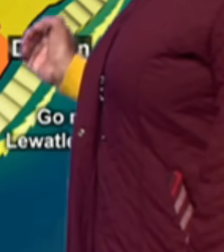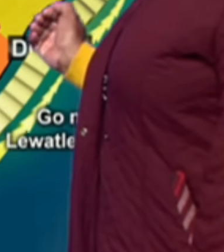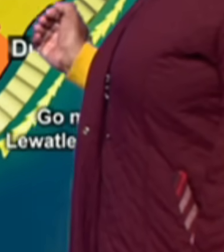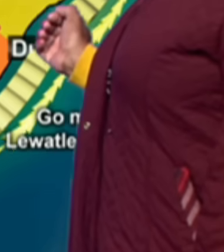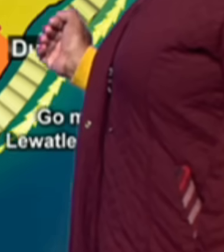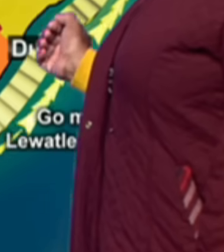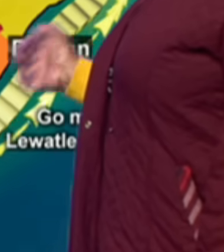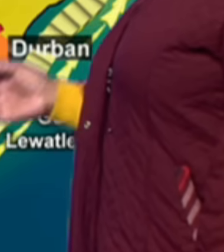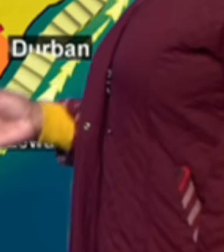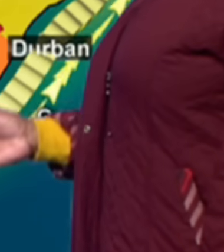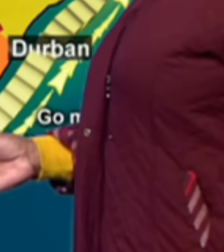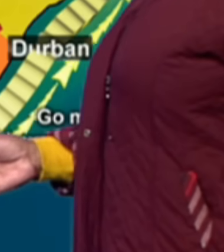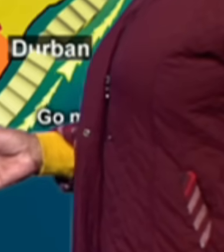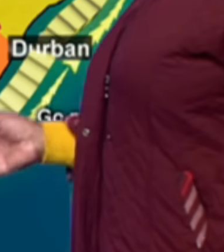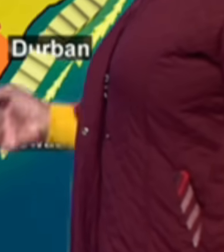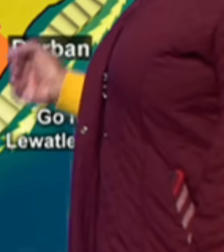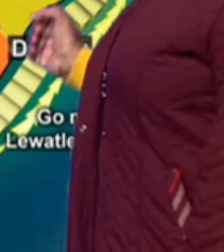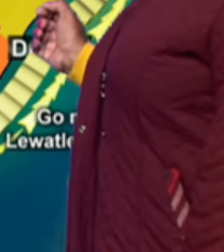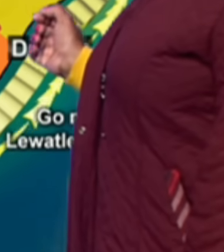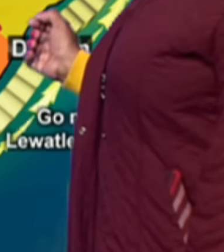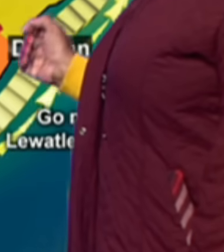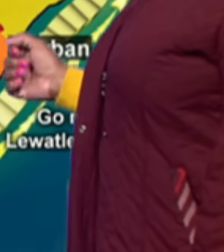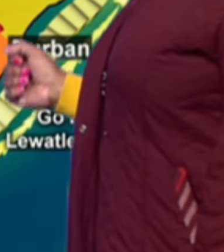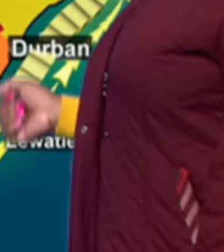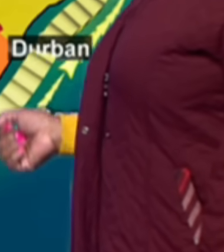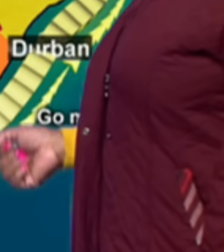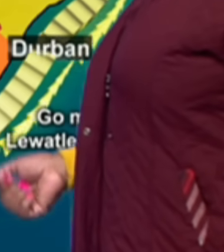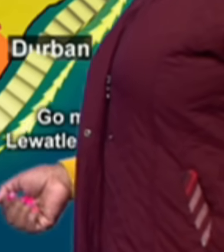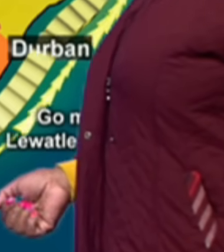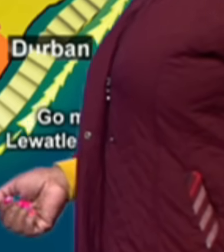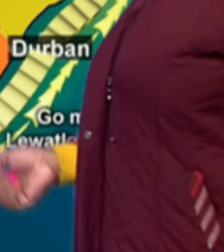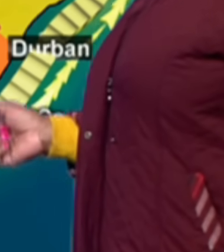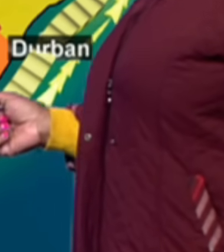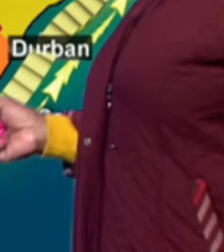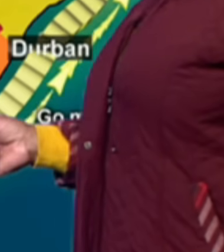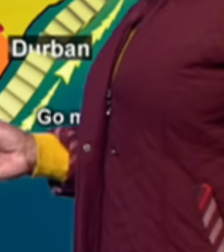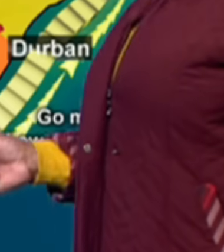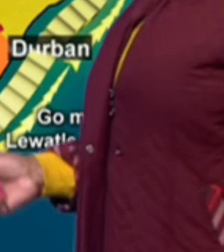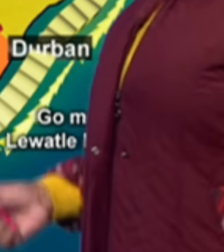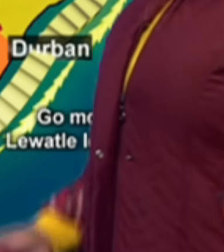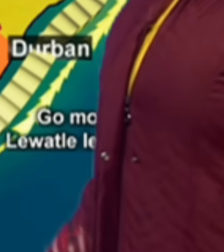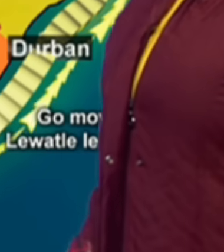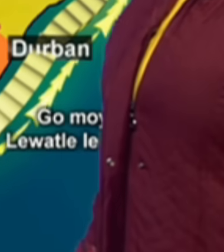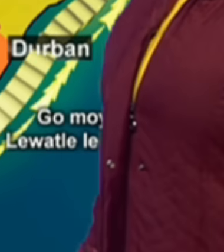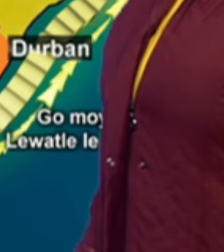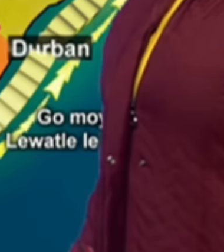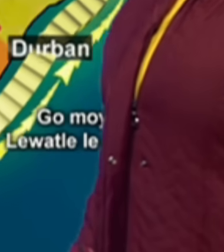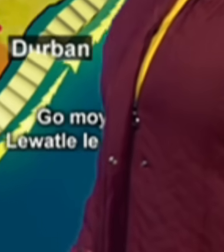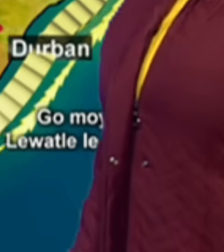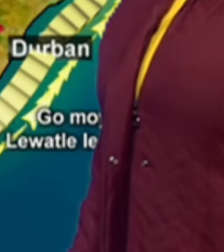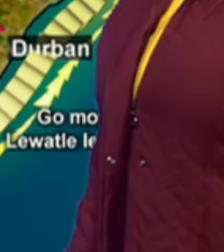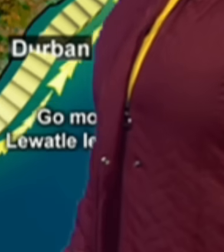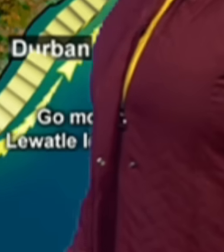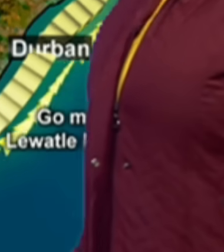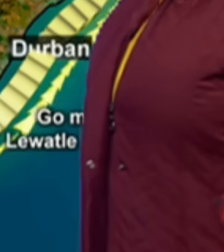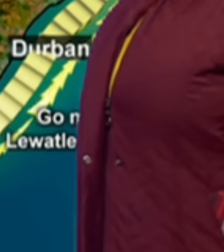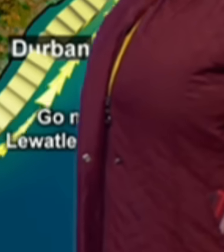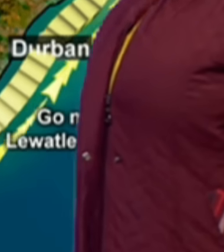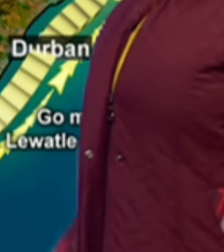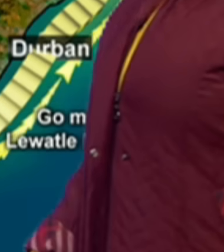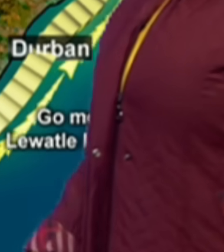tša lewatle go tšwelela gona go la Eastern Cape go ya godimo go la KwaZulu Natal go tla be go na le moya e mmatla e fokang e tšutla ka lebelo la